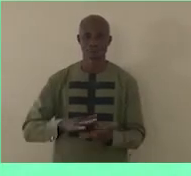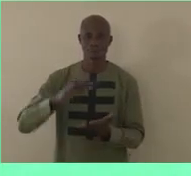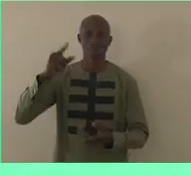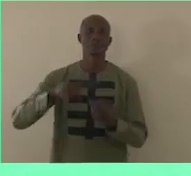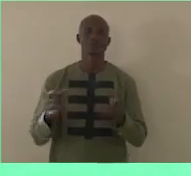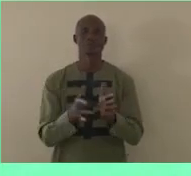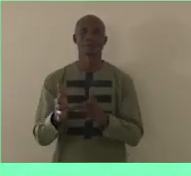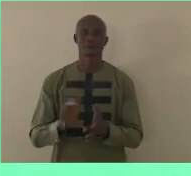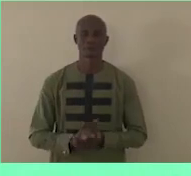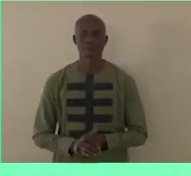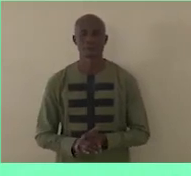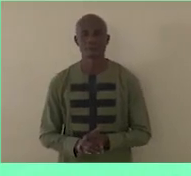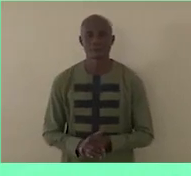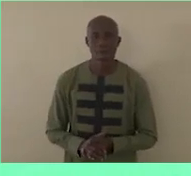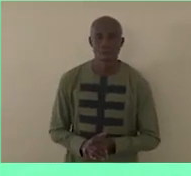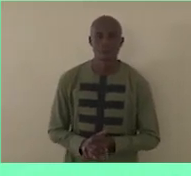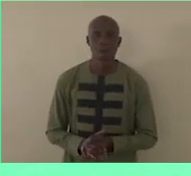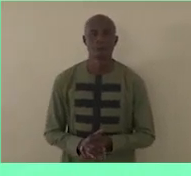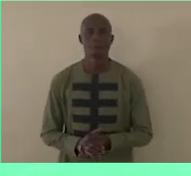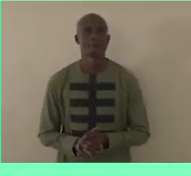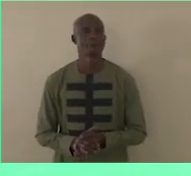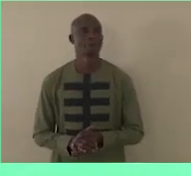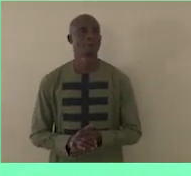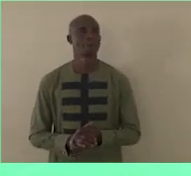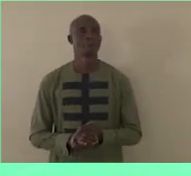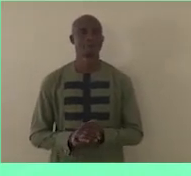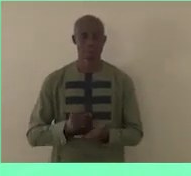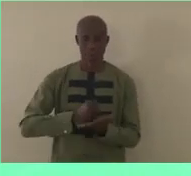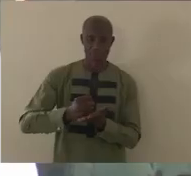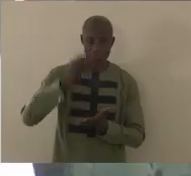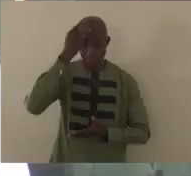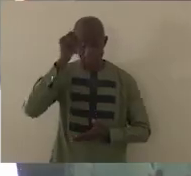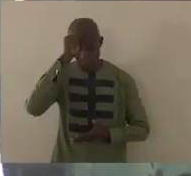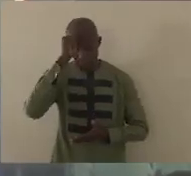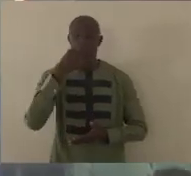Glory to Jesus. Not to Mary. St. Paul